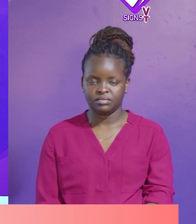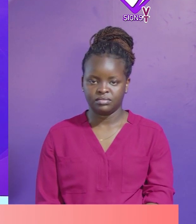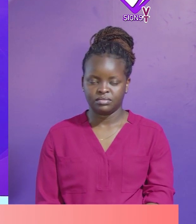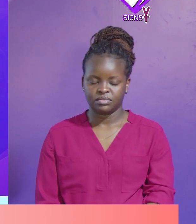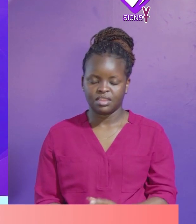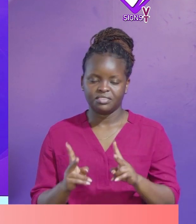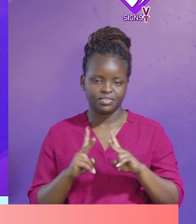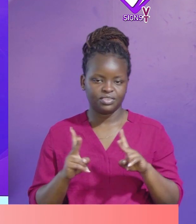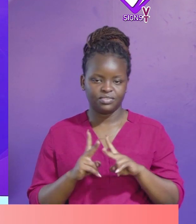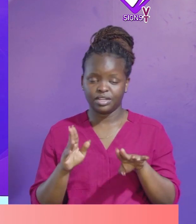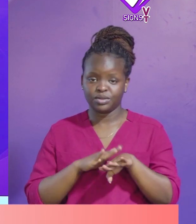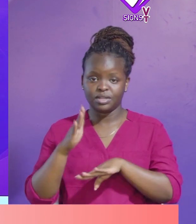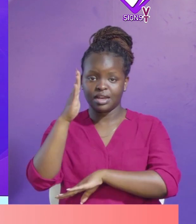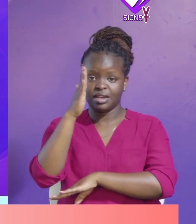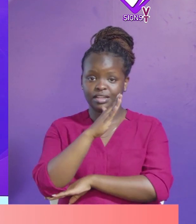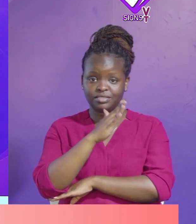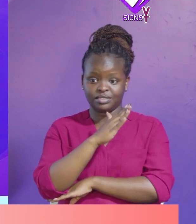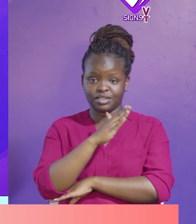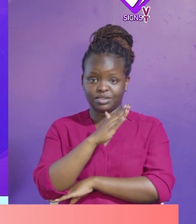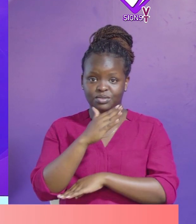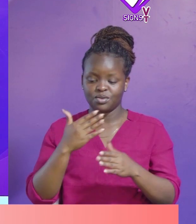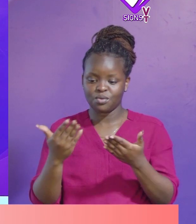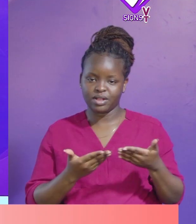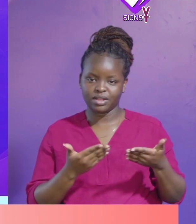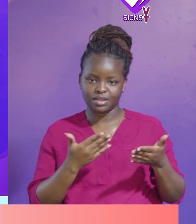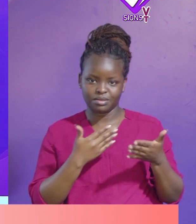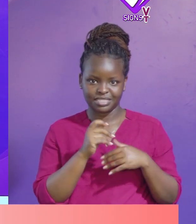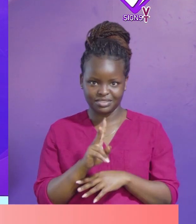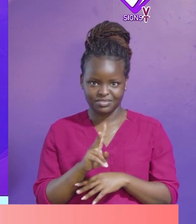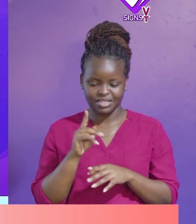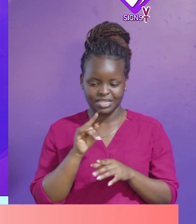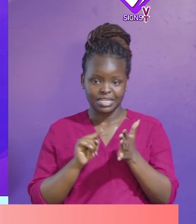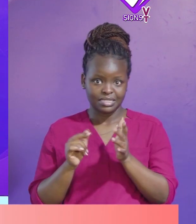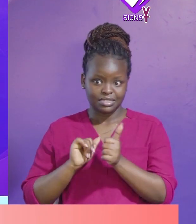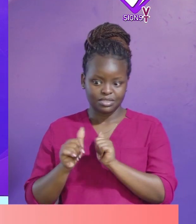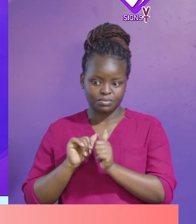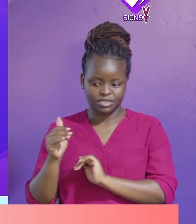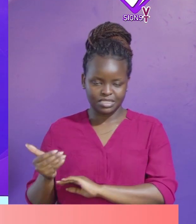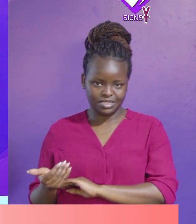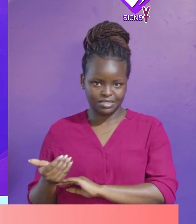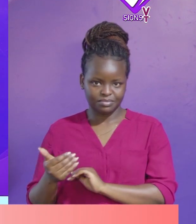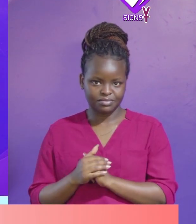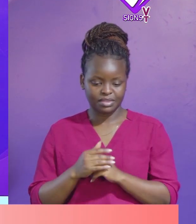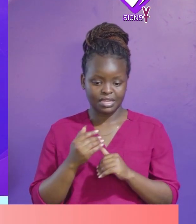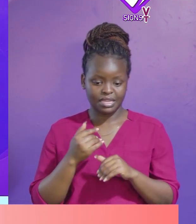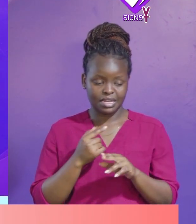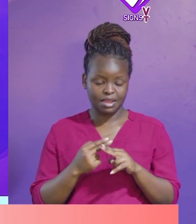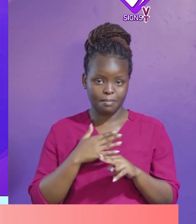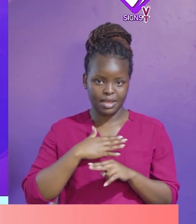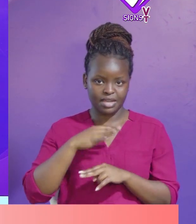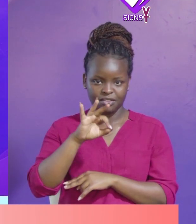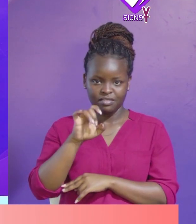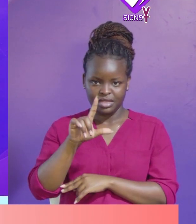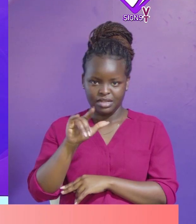Very good afternoon and welcome to the Science TV. This is the Sports City Show Extra. I'm Felix Makona and our sign